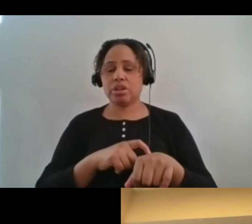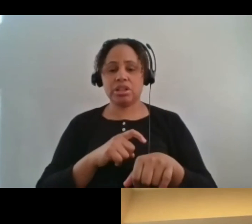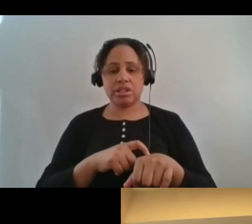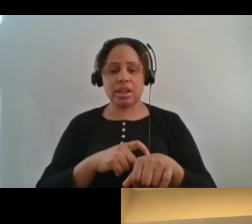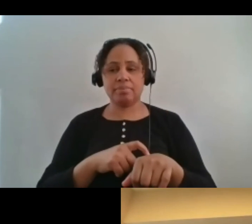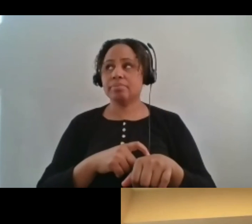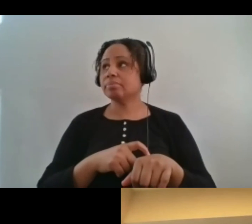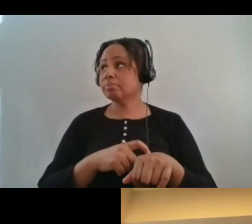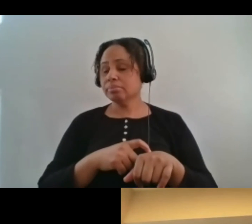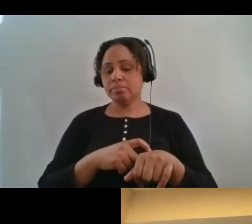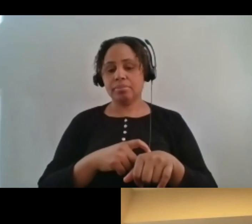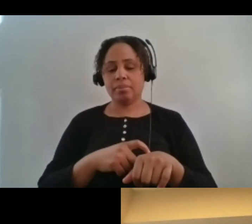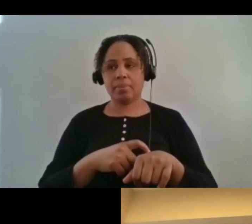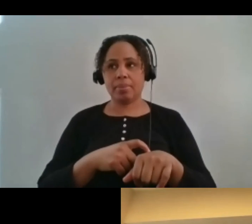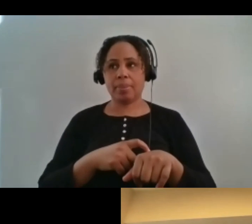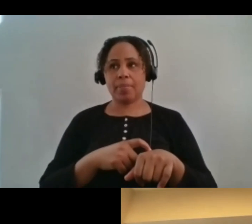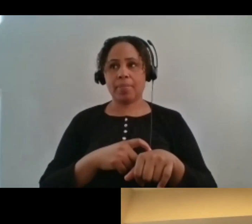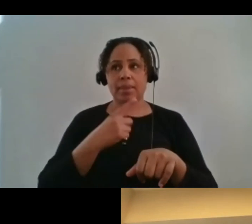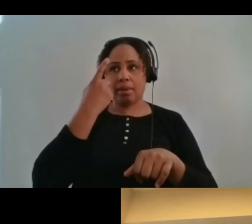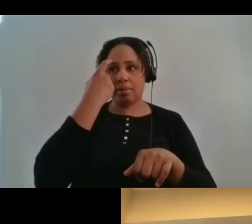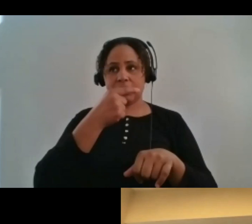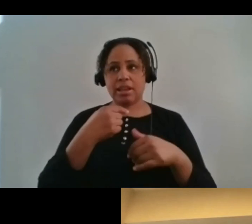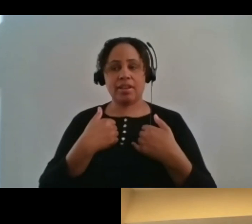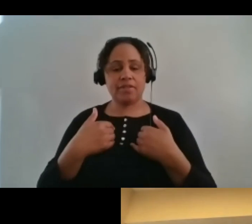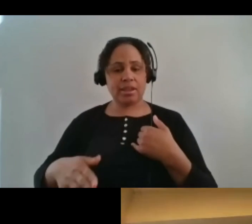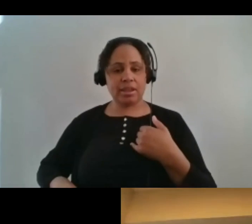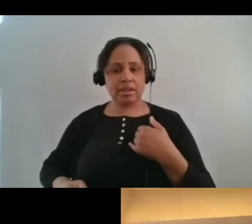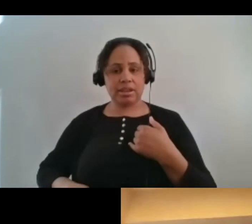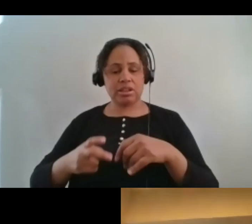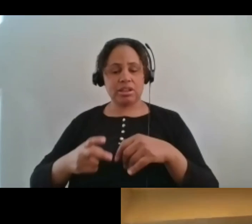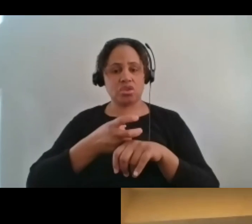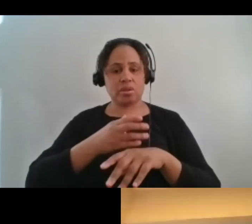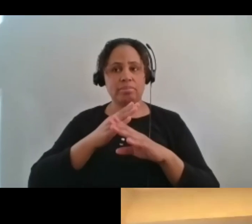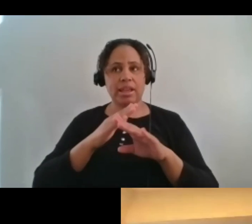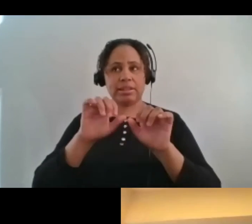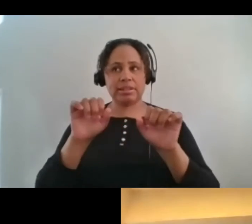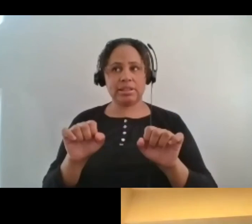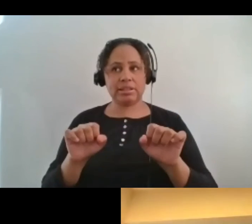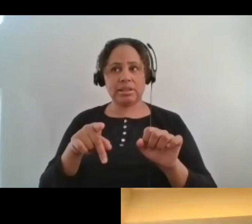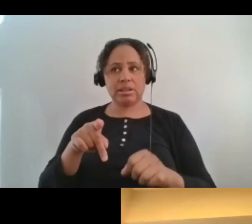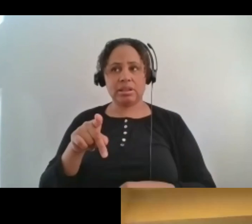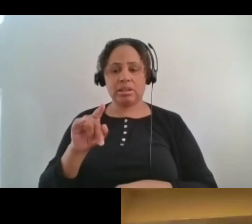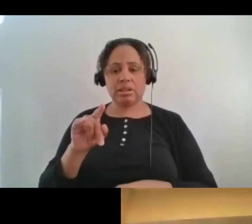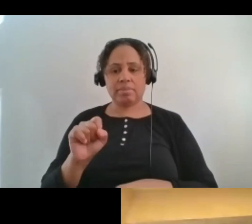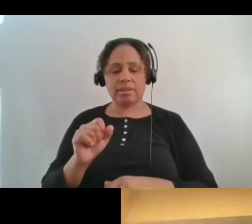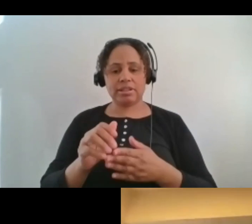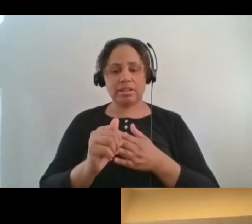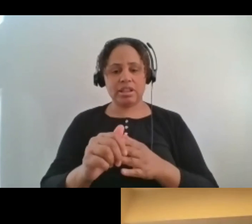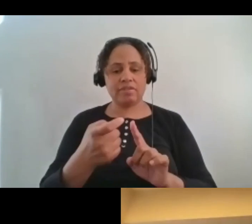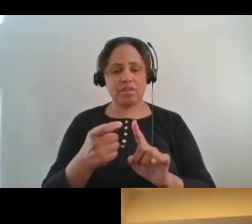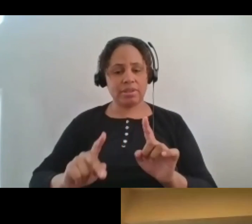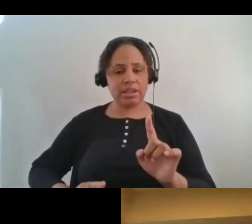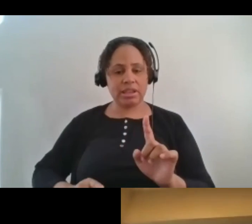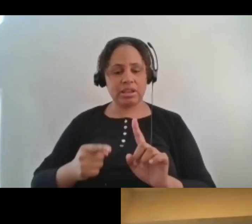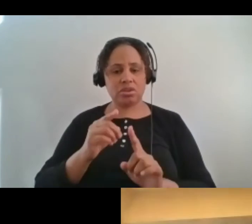blocked, a kidney stone that's blocking one of the drainage systems, one of the drainage pipes leading from the kidney to the bladder, they usually present